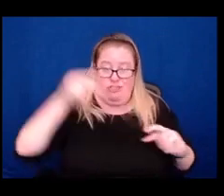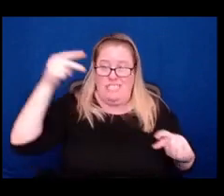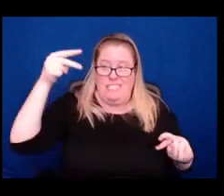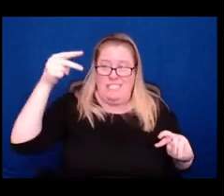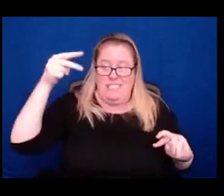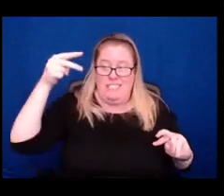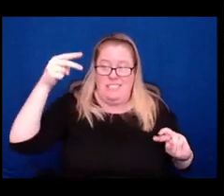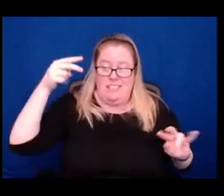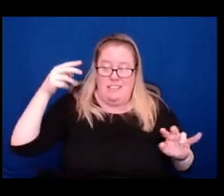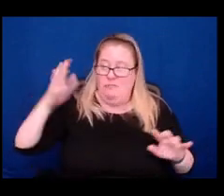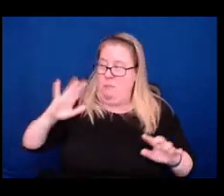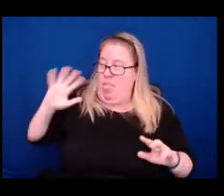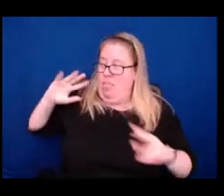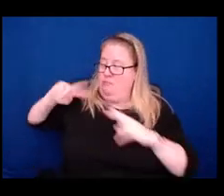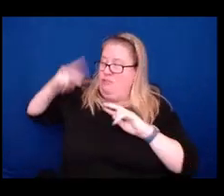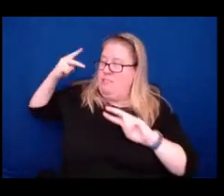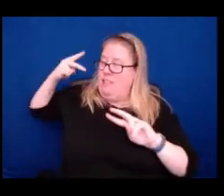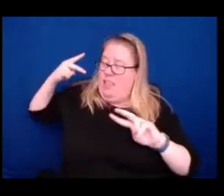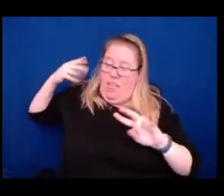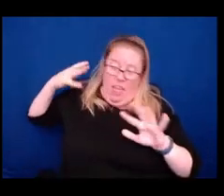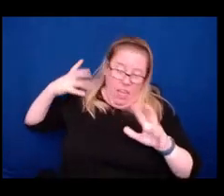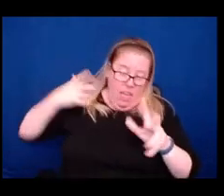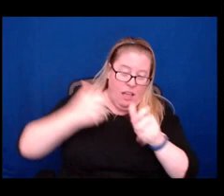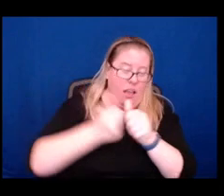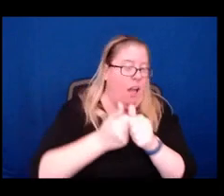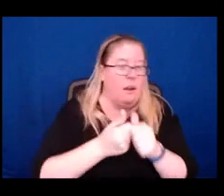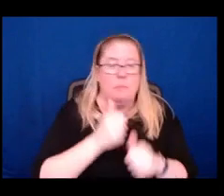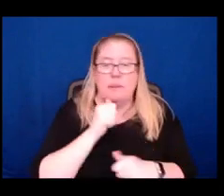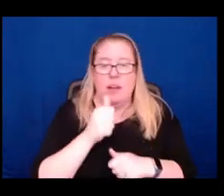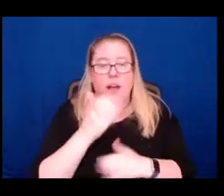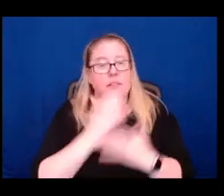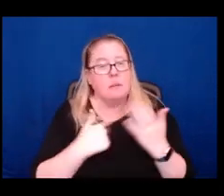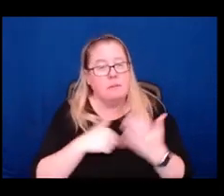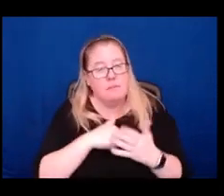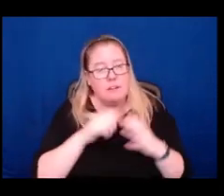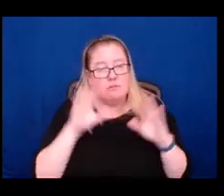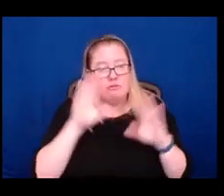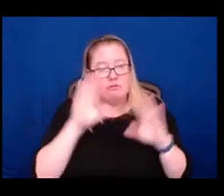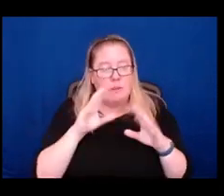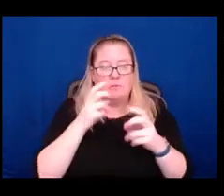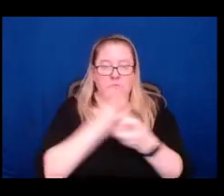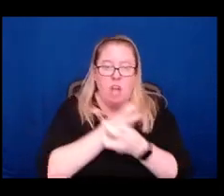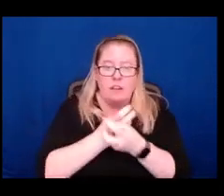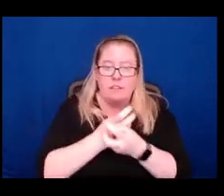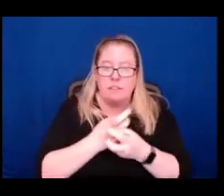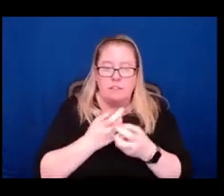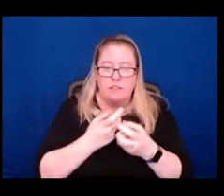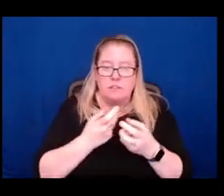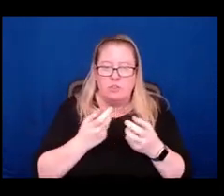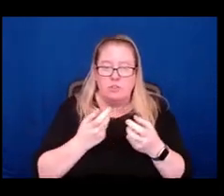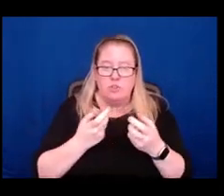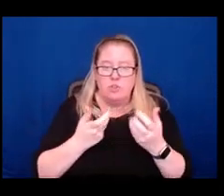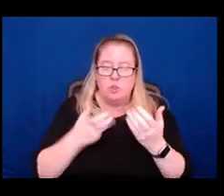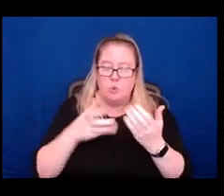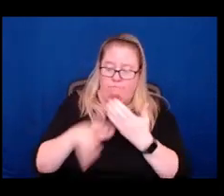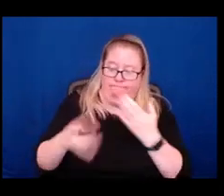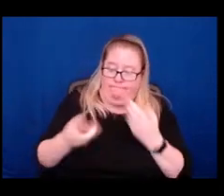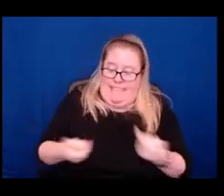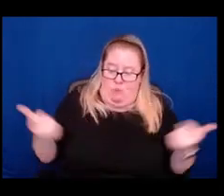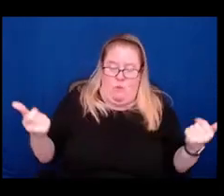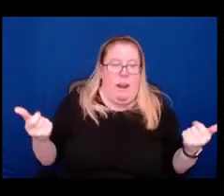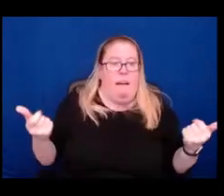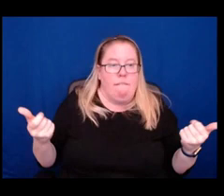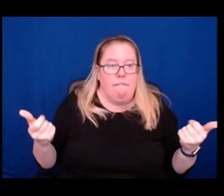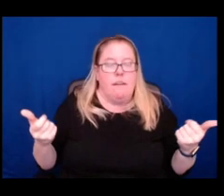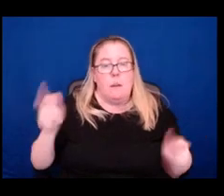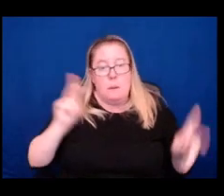up. And so some of us have trouble getting rid of these toxins. And this is where people